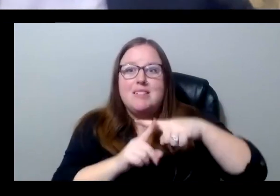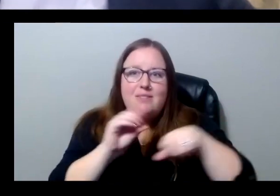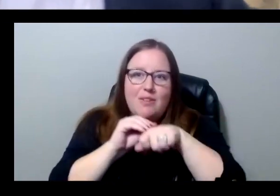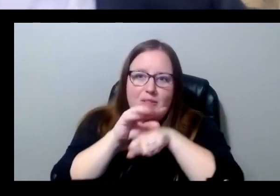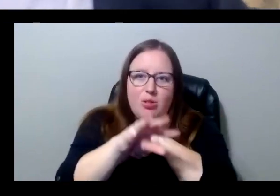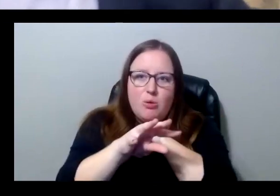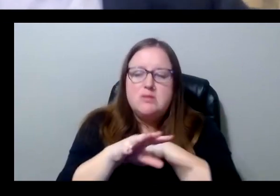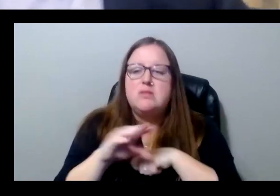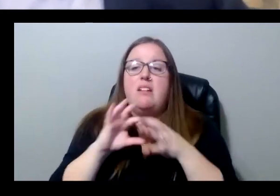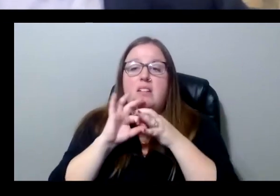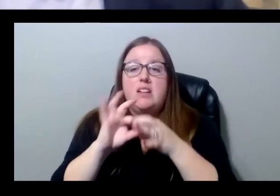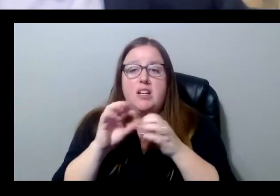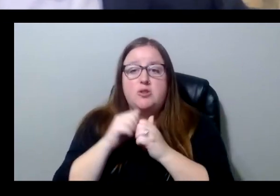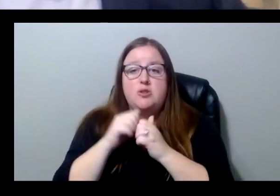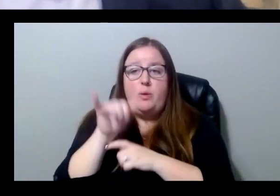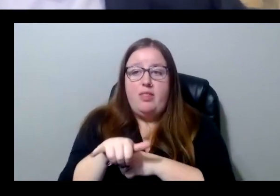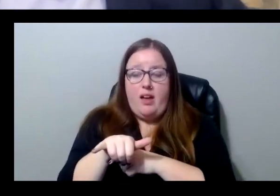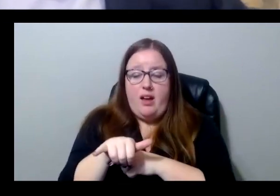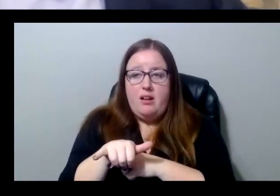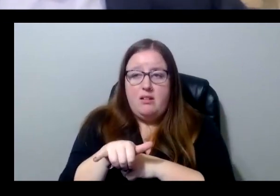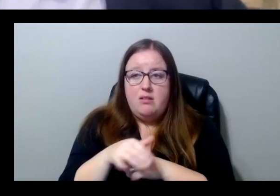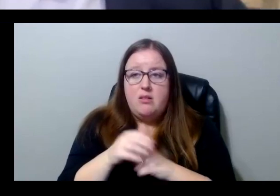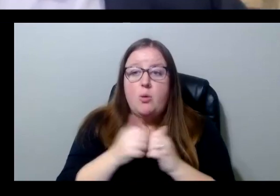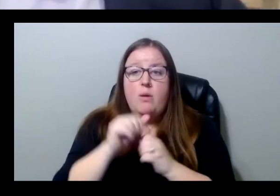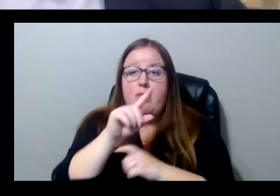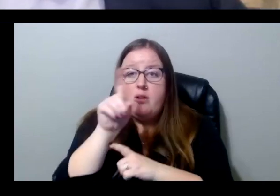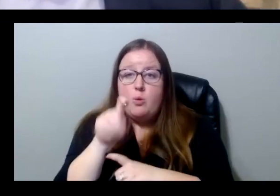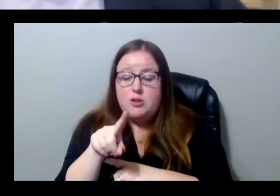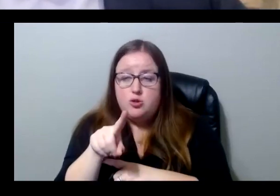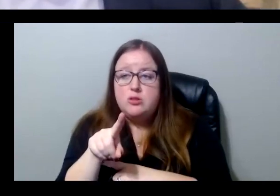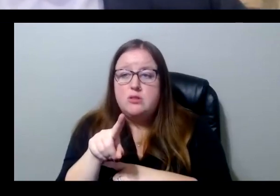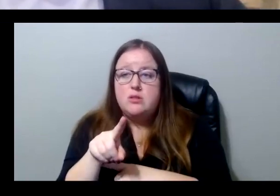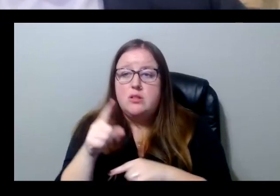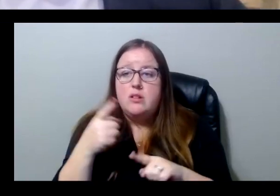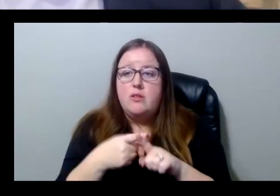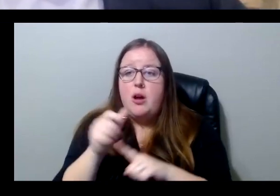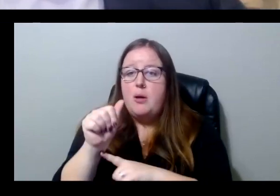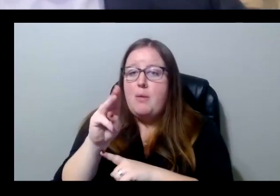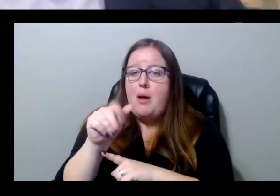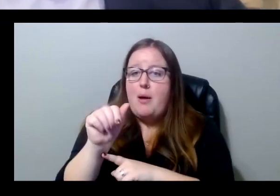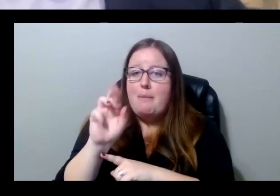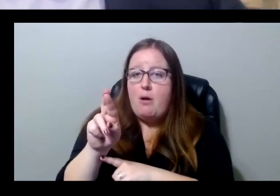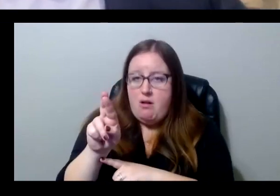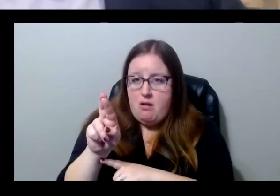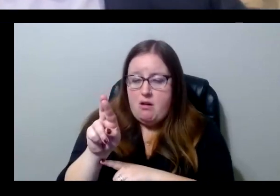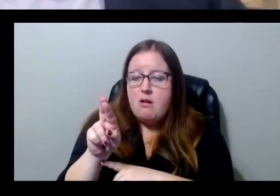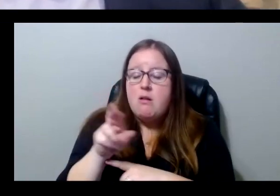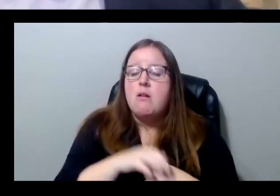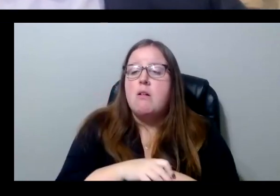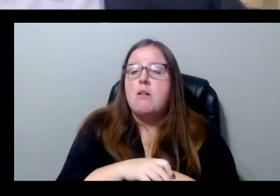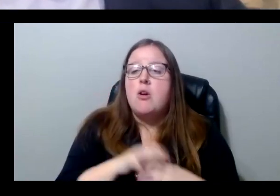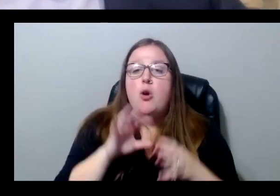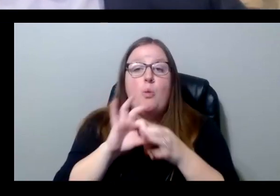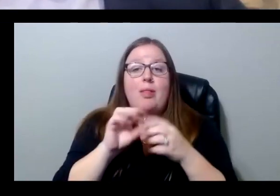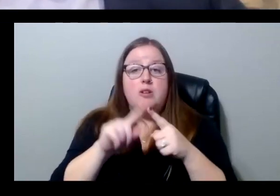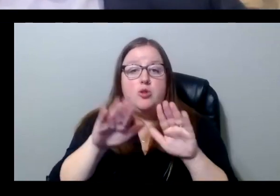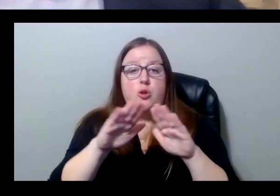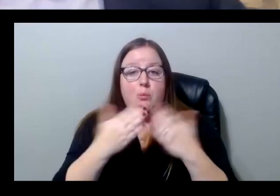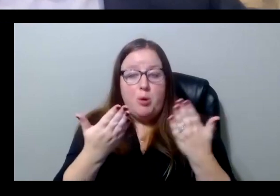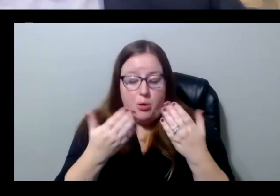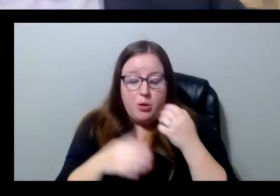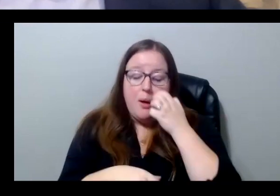said to me: if this book is not close to the truth, I will not only not endorse it, but I will not write a foreword as you're